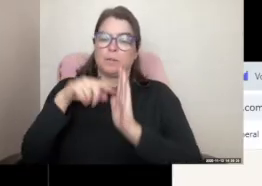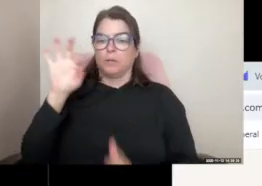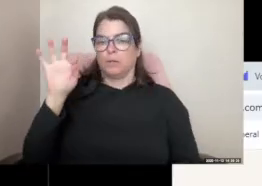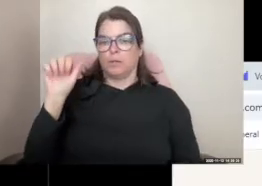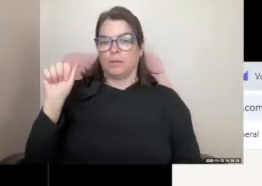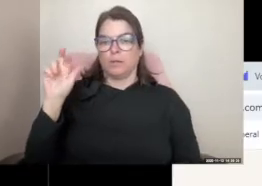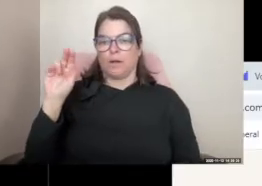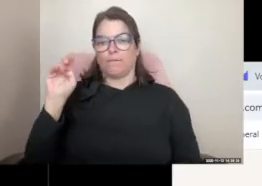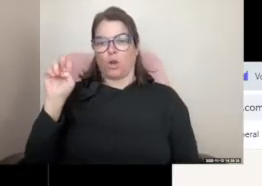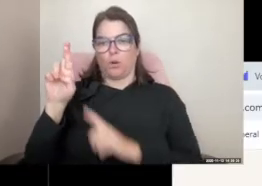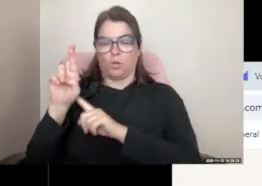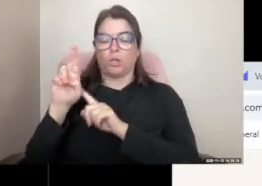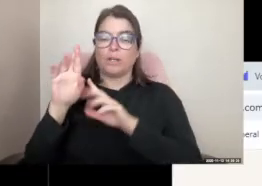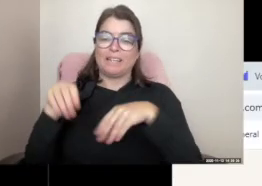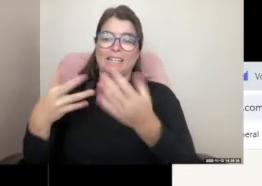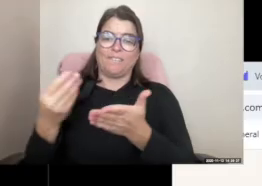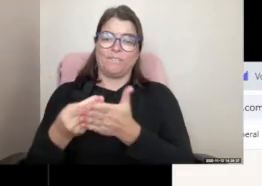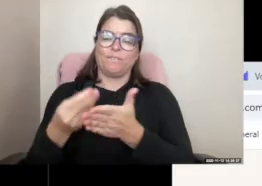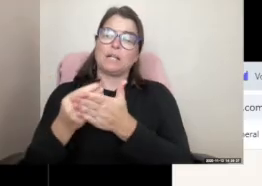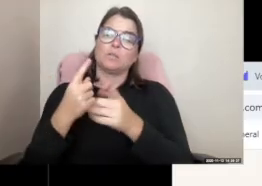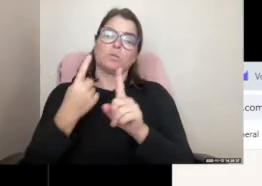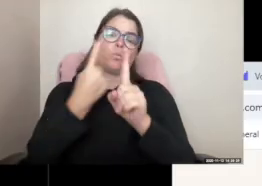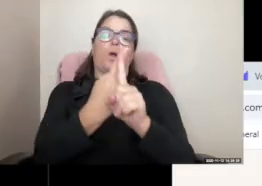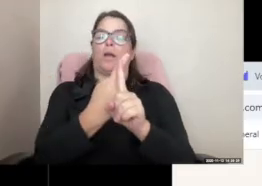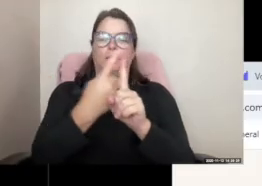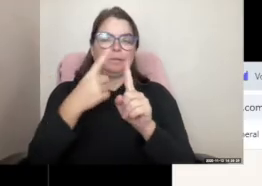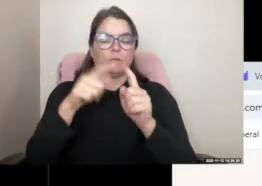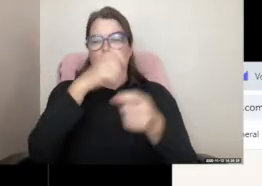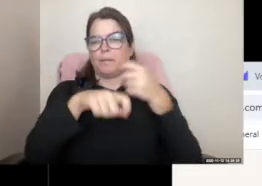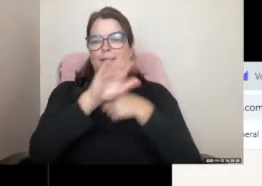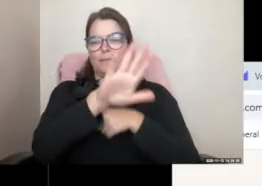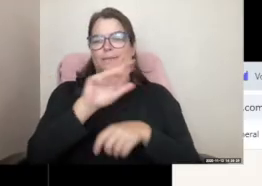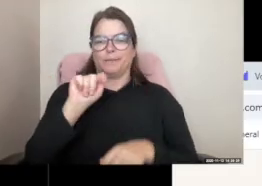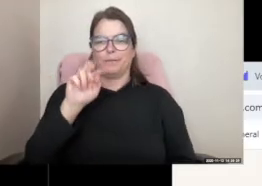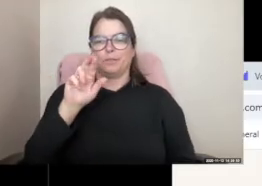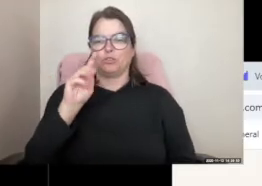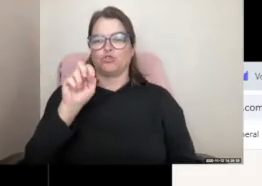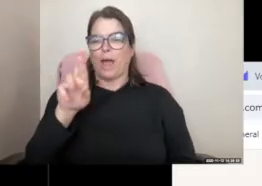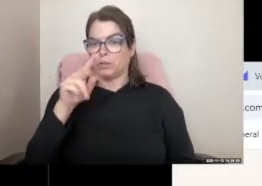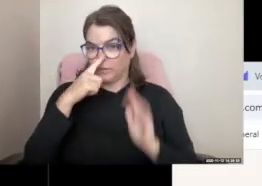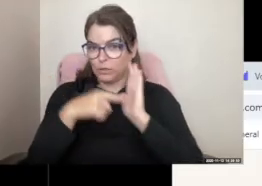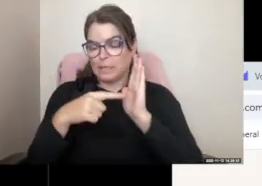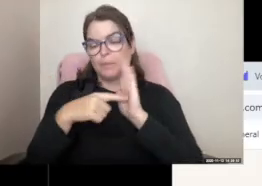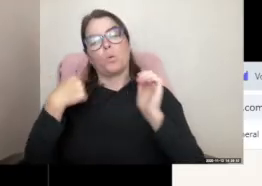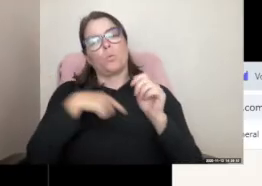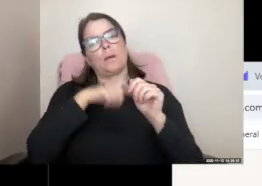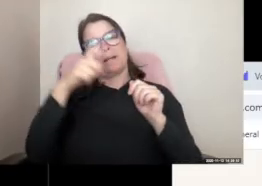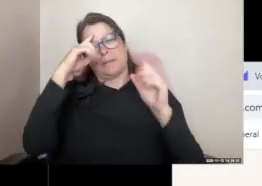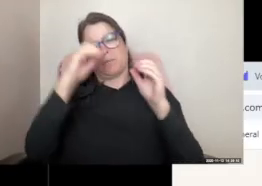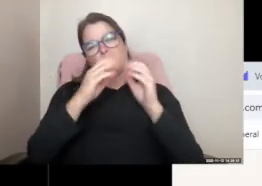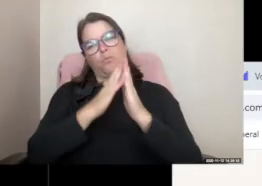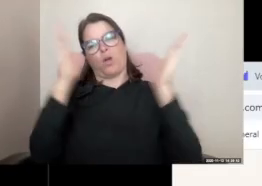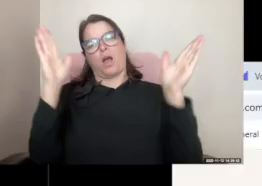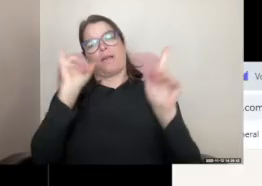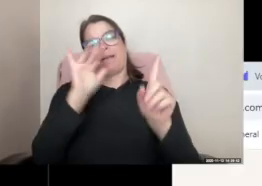different unique tasks. And you really have to, as an OEM, design for all those, and it's very tough. But when